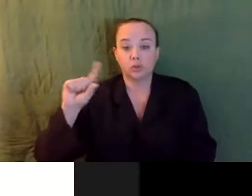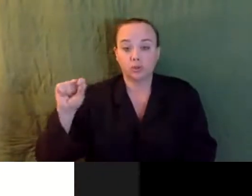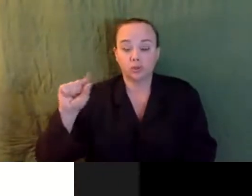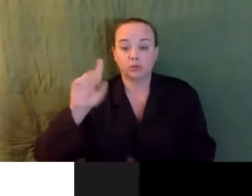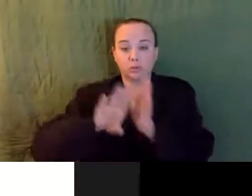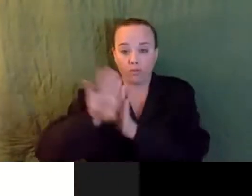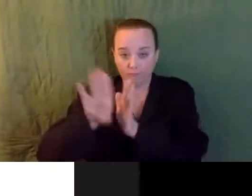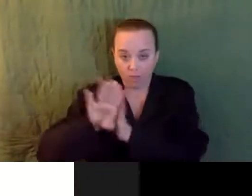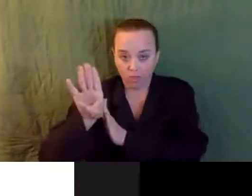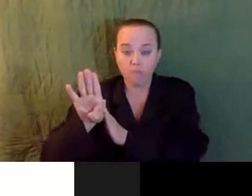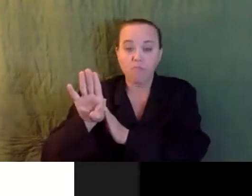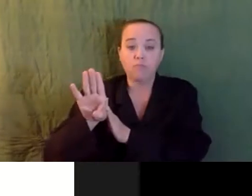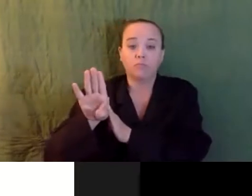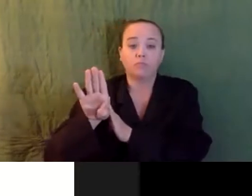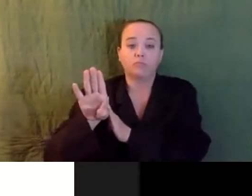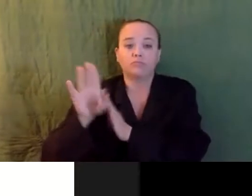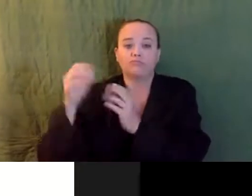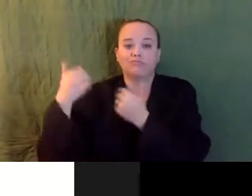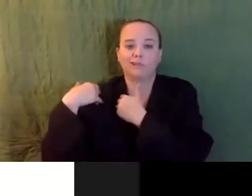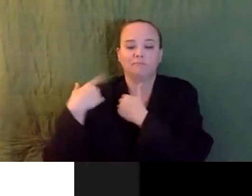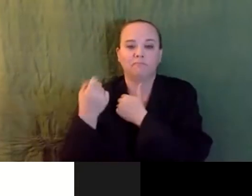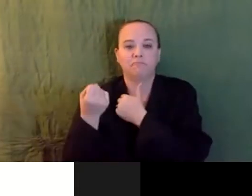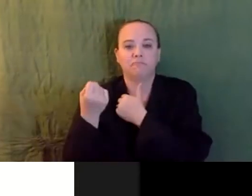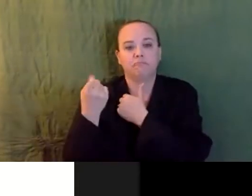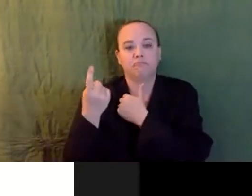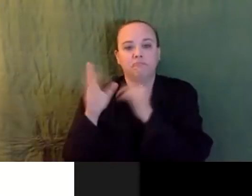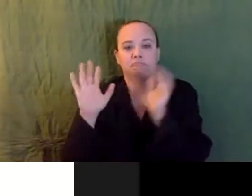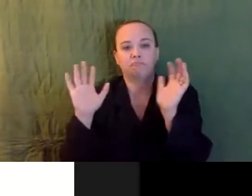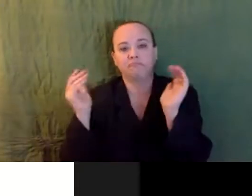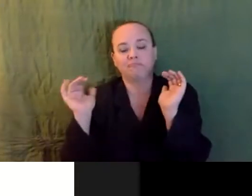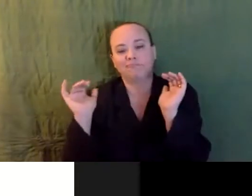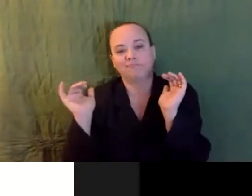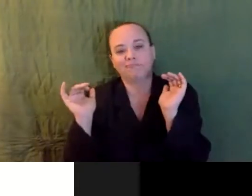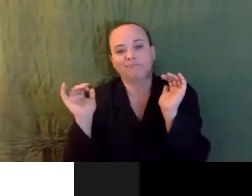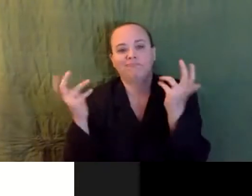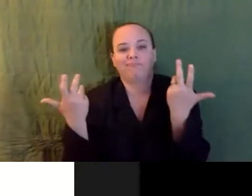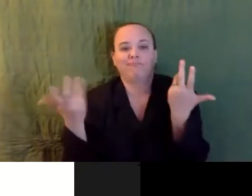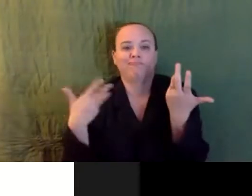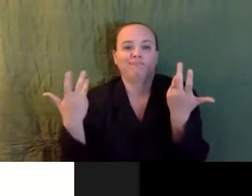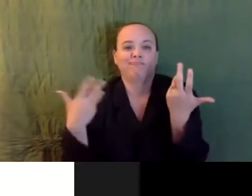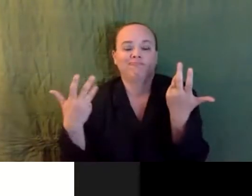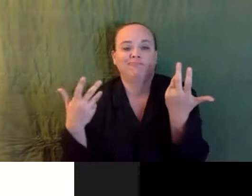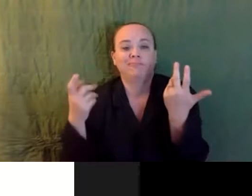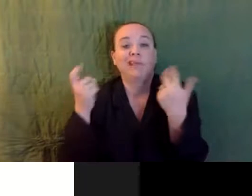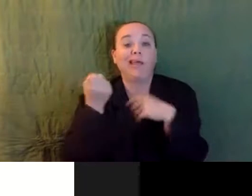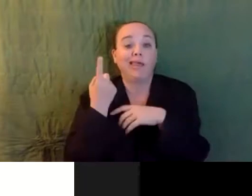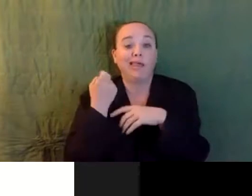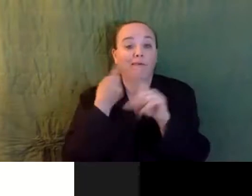developed, there were these 11 kind of